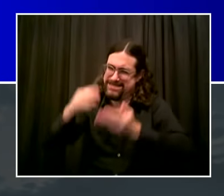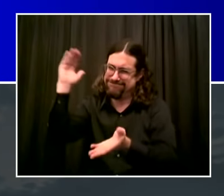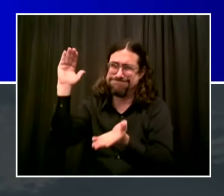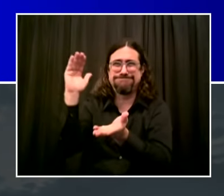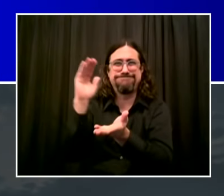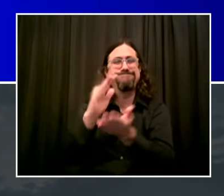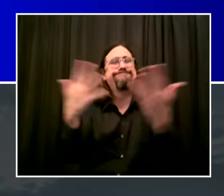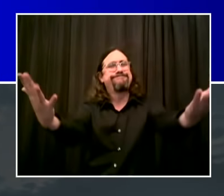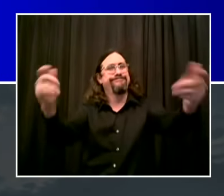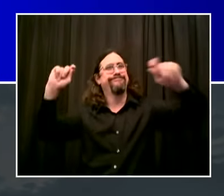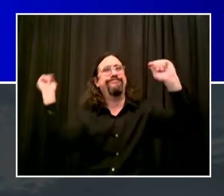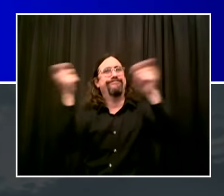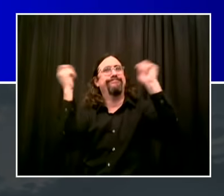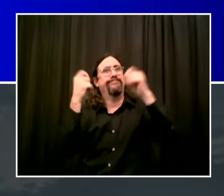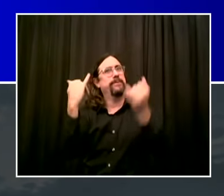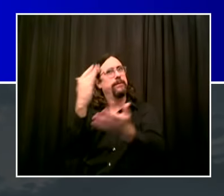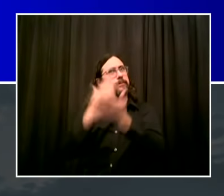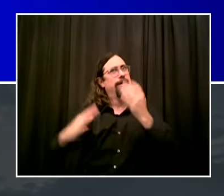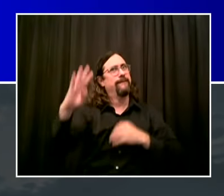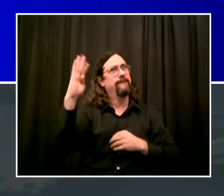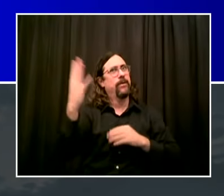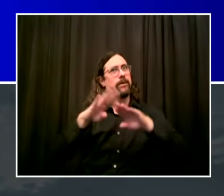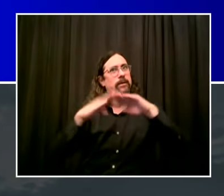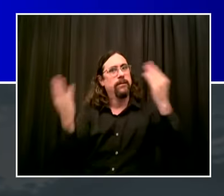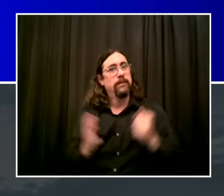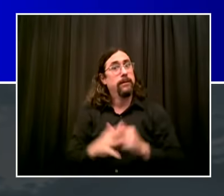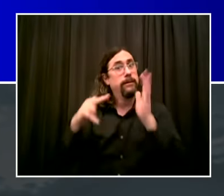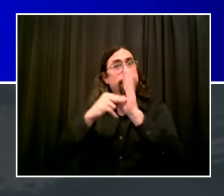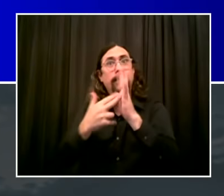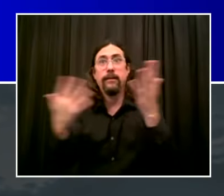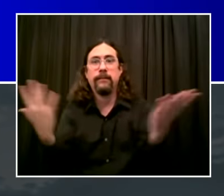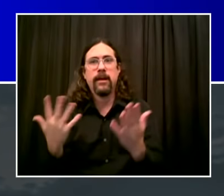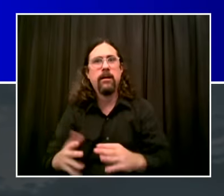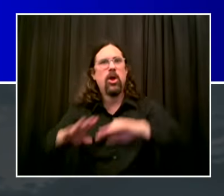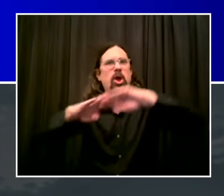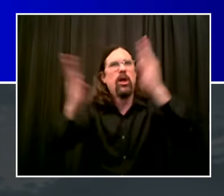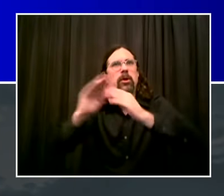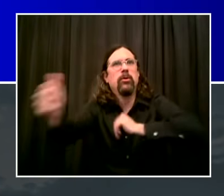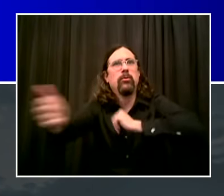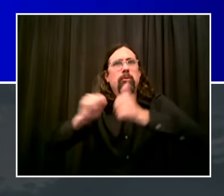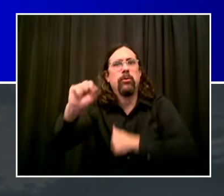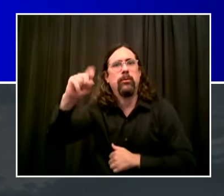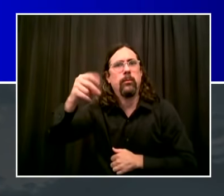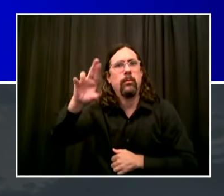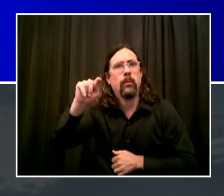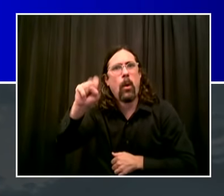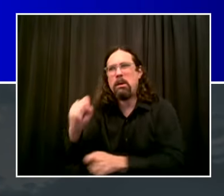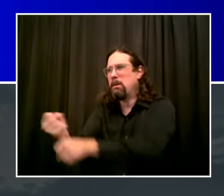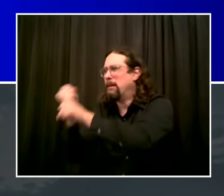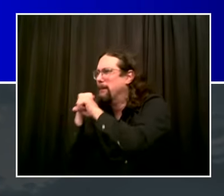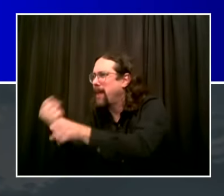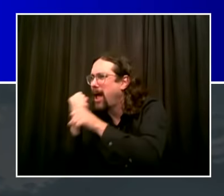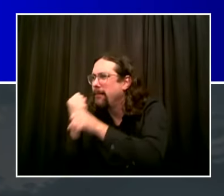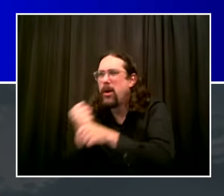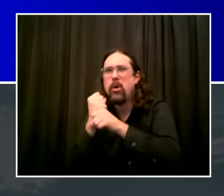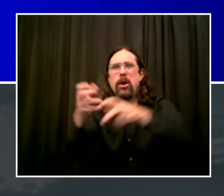baseball, Major League Baseball. That's going to be incredible. Media production starting again, a big part of the life of the city, a big part of people's